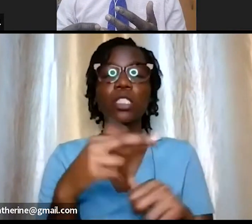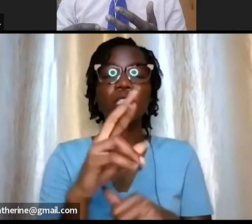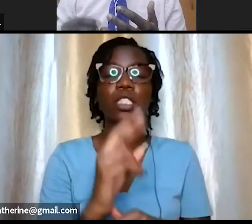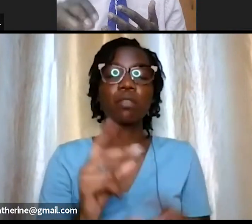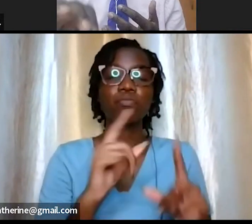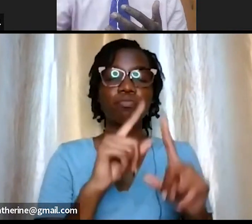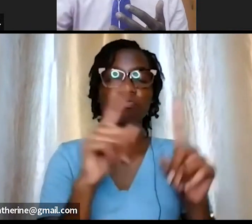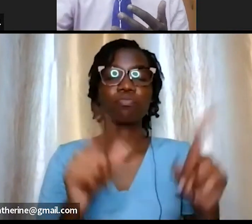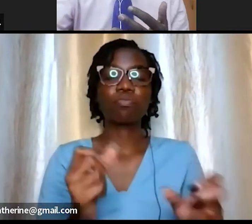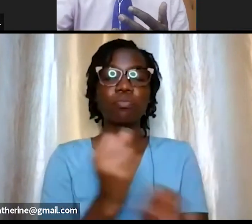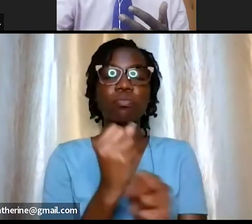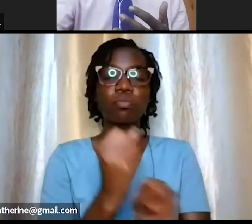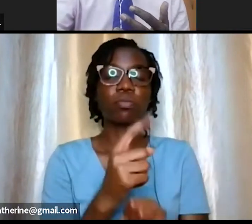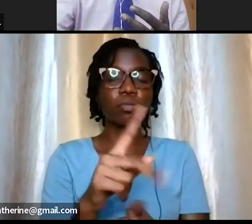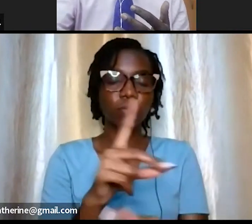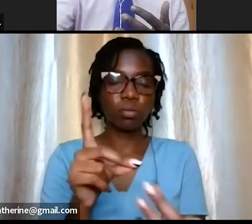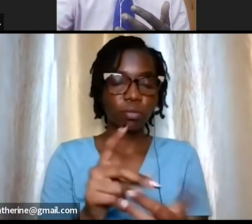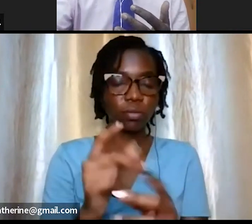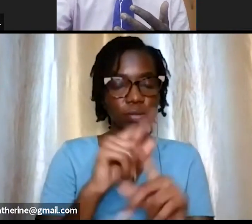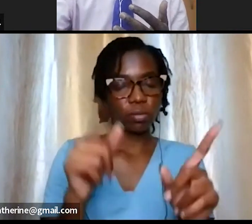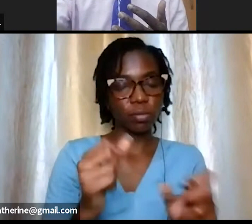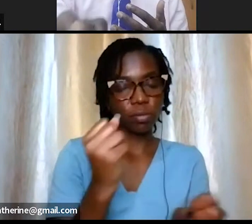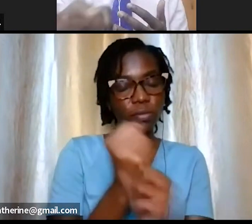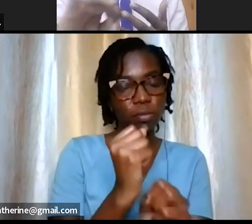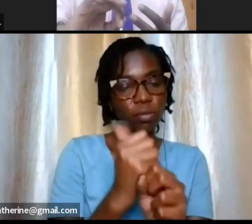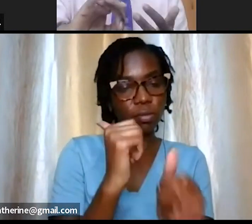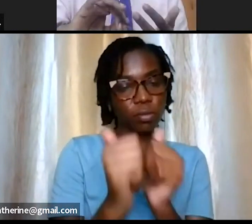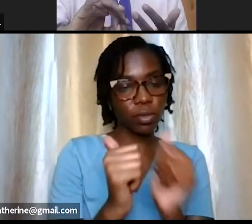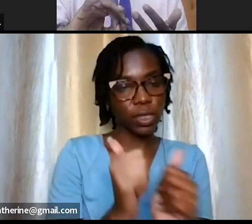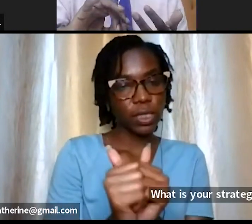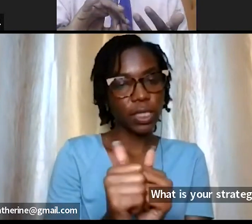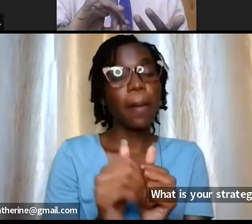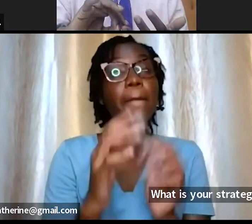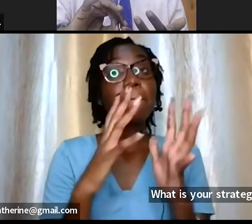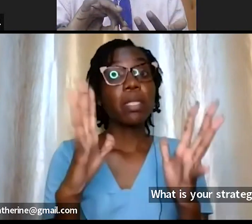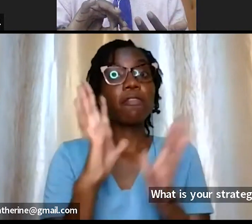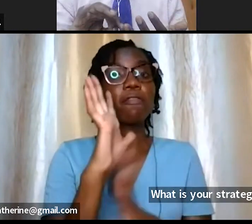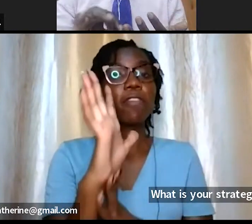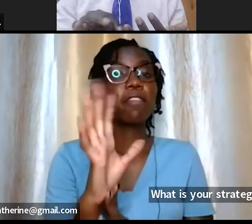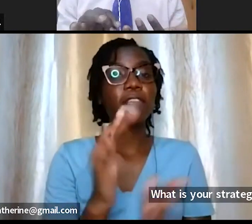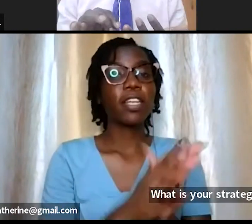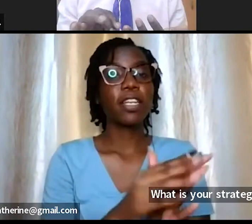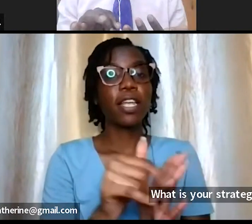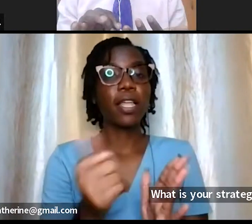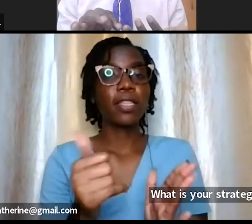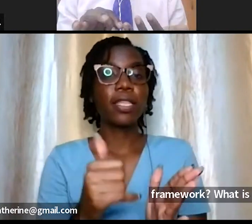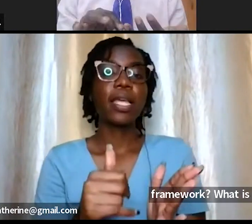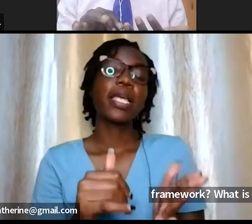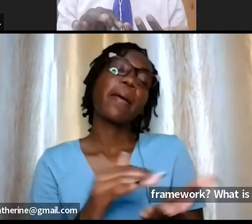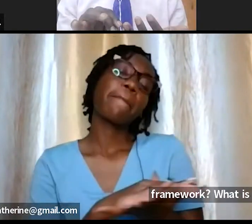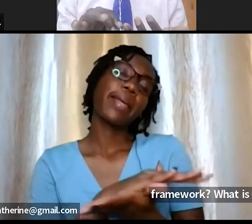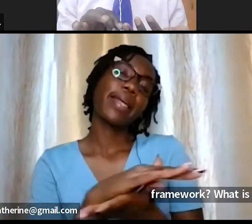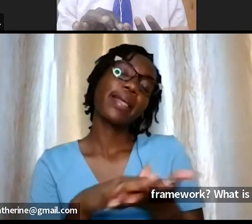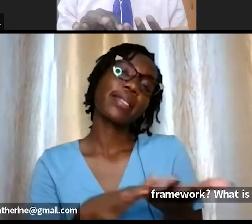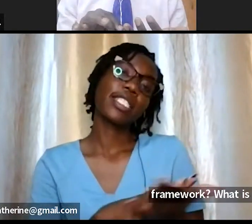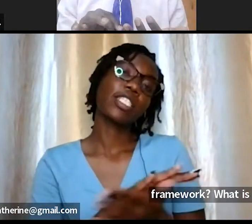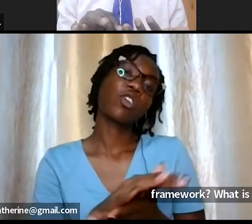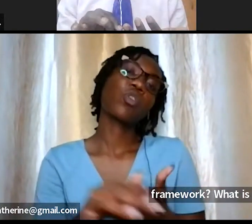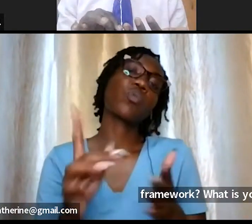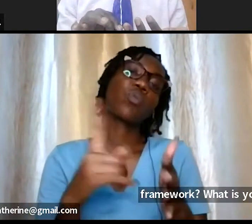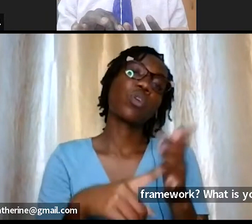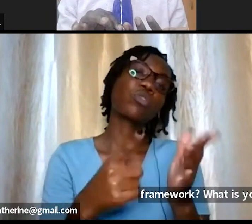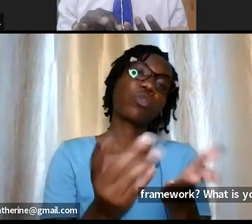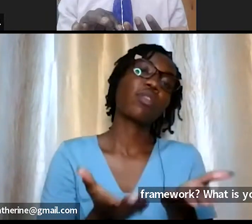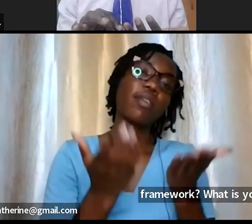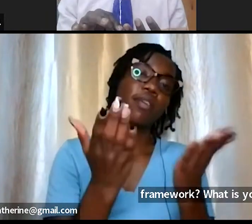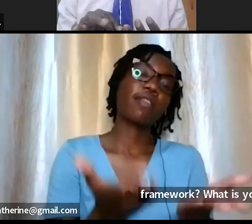strategic framework, the big 5, etc.? Based on these areas, what are you going to offer the business and how are you going to deliver